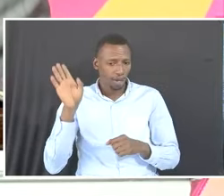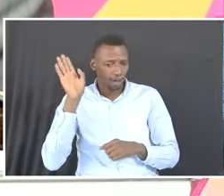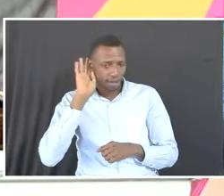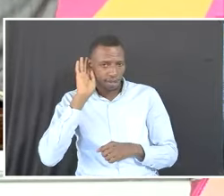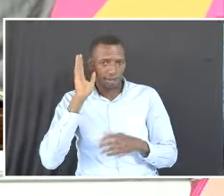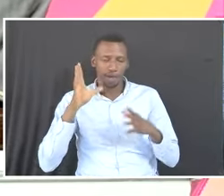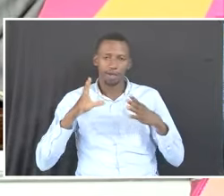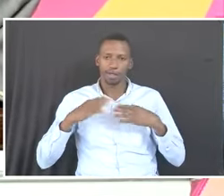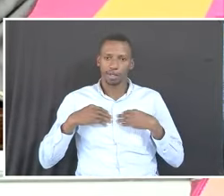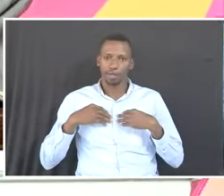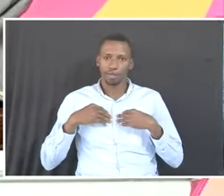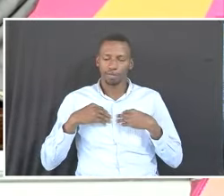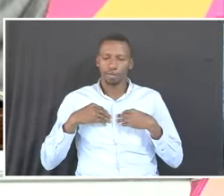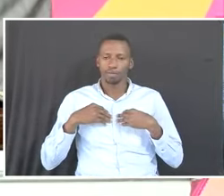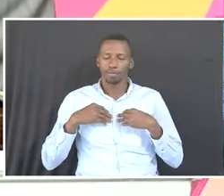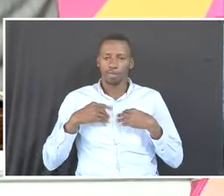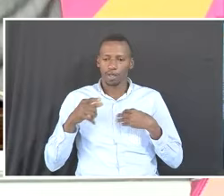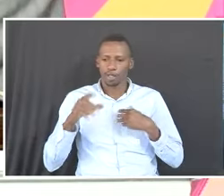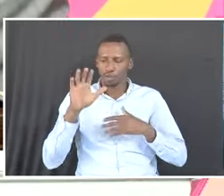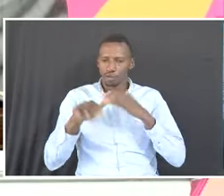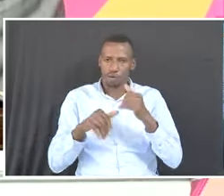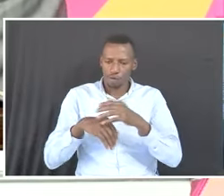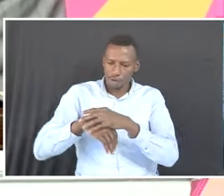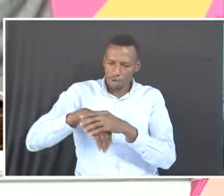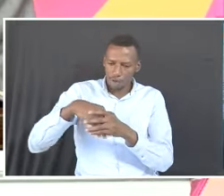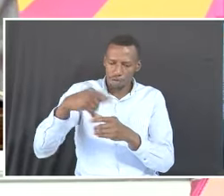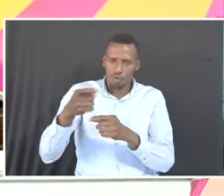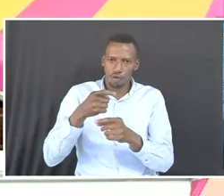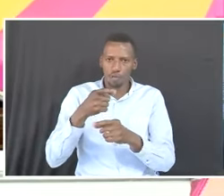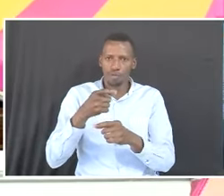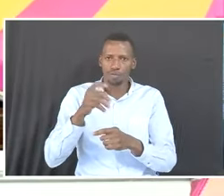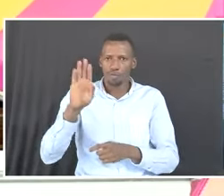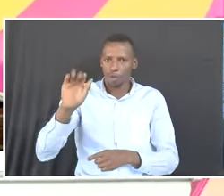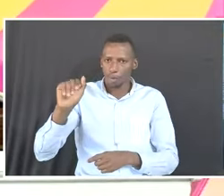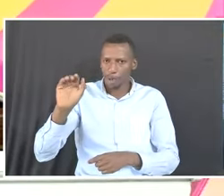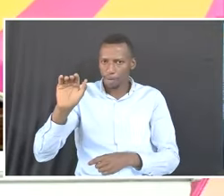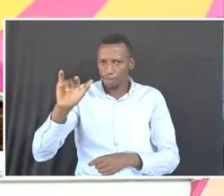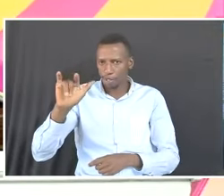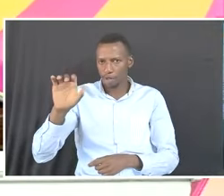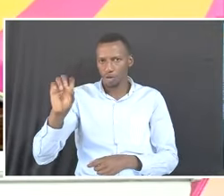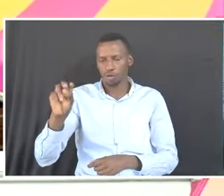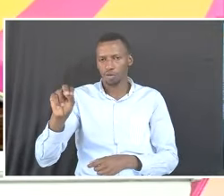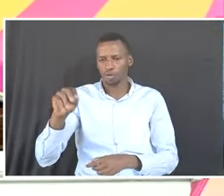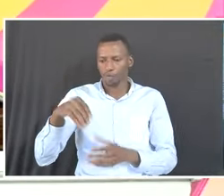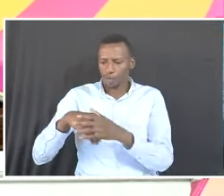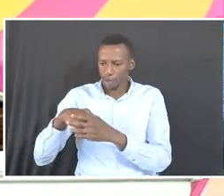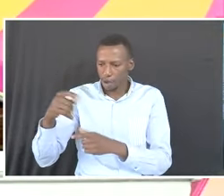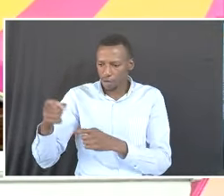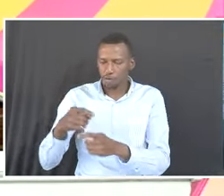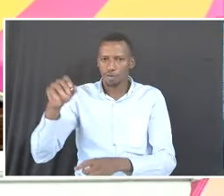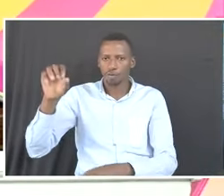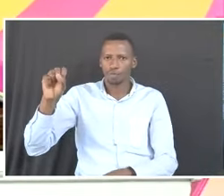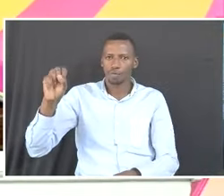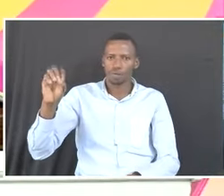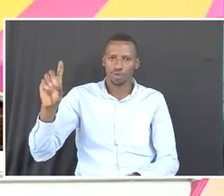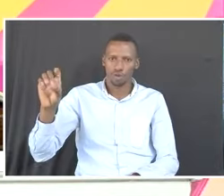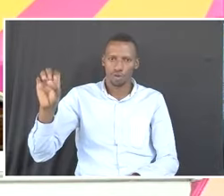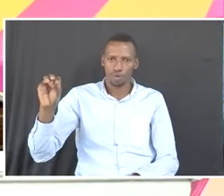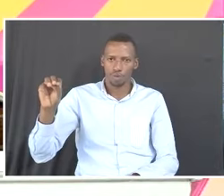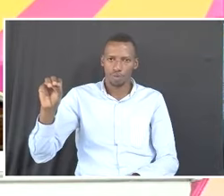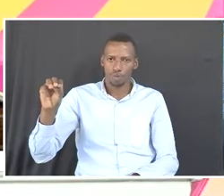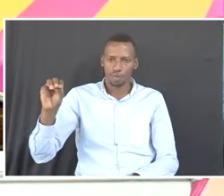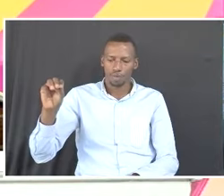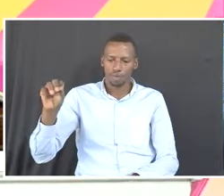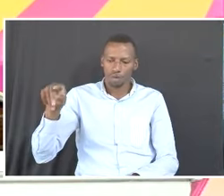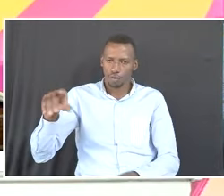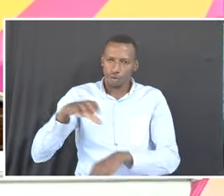call to come out of Babylon, to come out of Sodom and escape for our lives during this time of